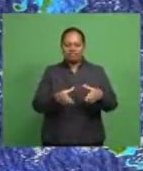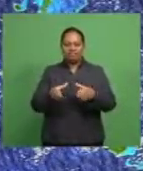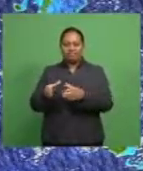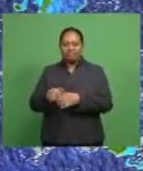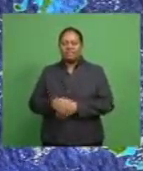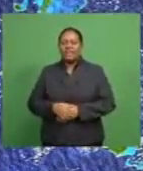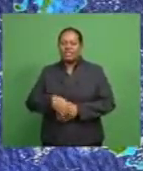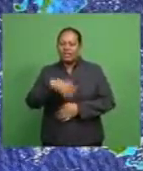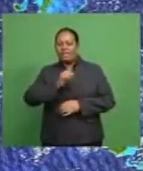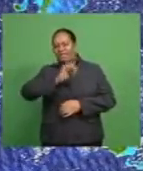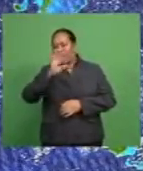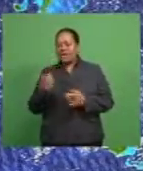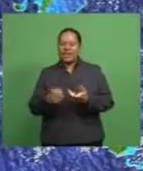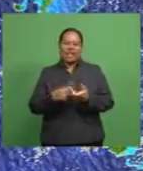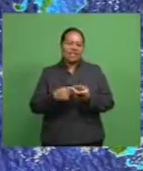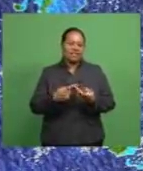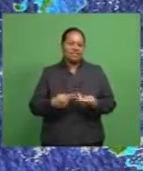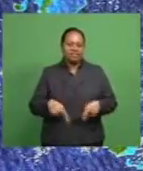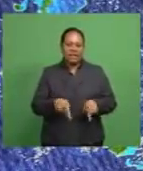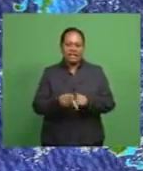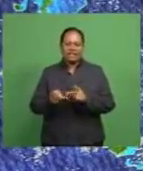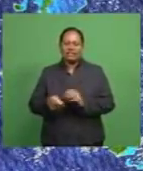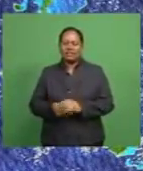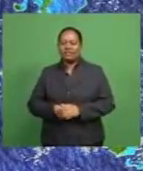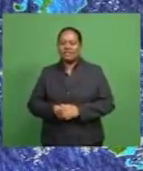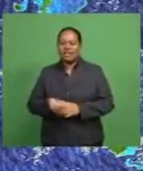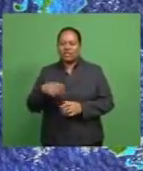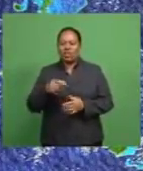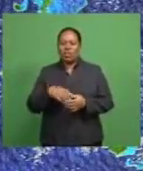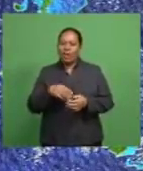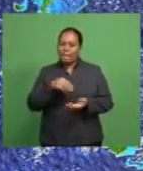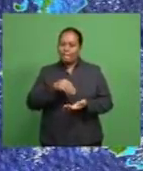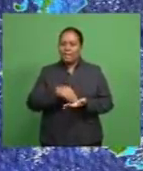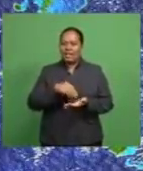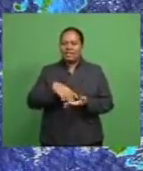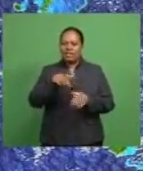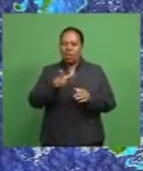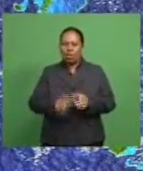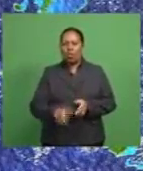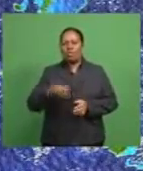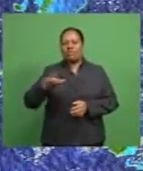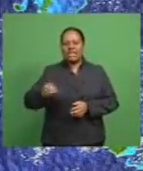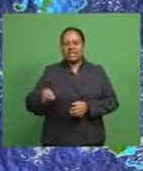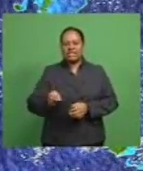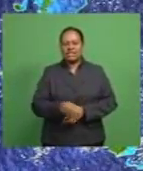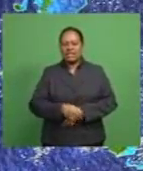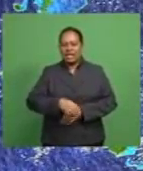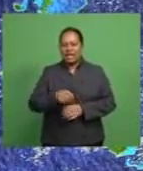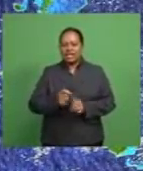fine weather elsewhere. Temperatures in all major centers will remain in the low 30s.